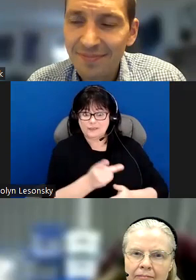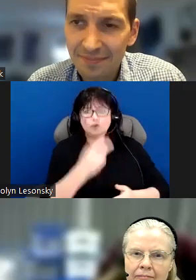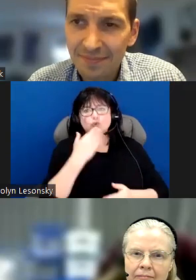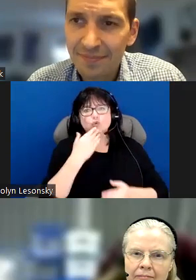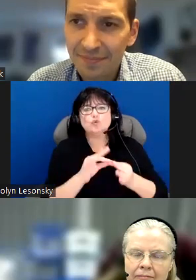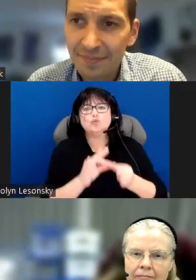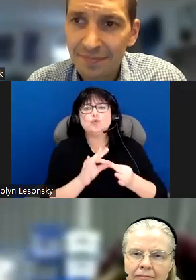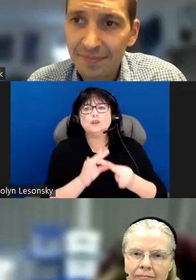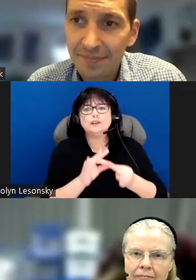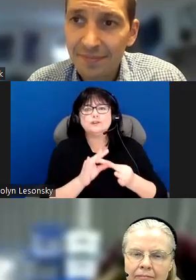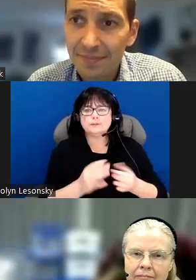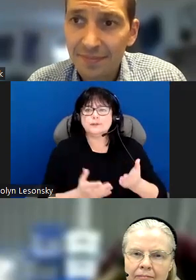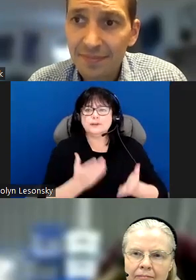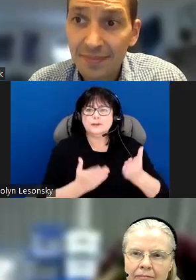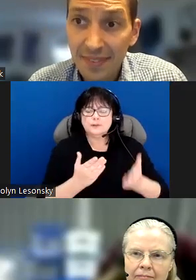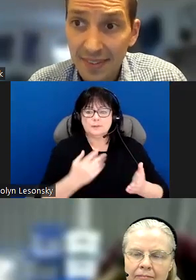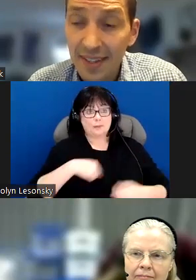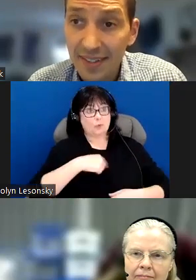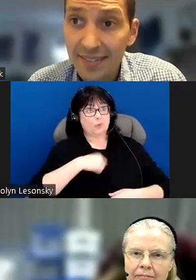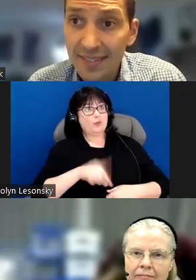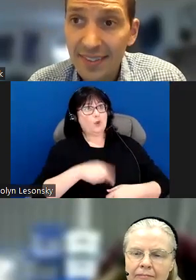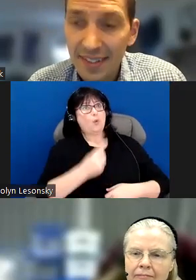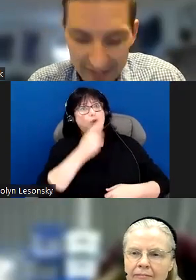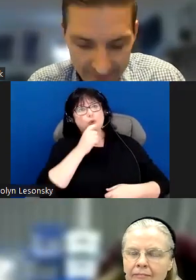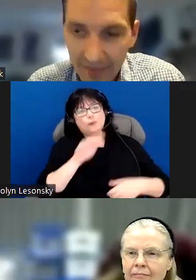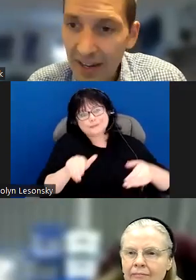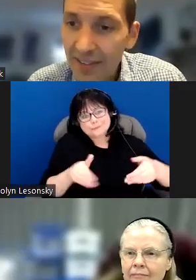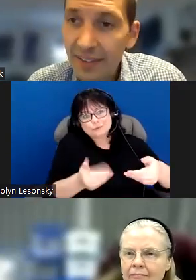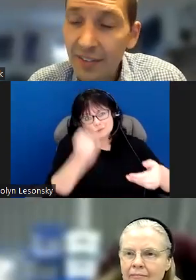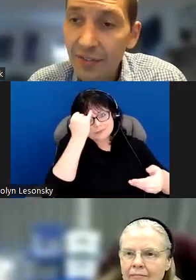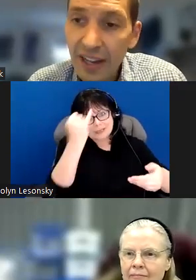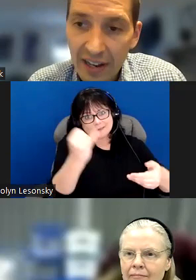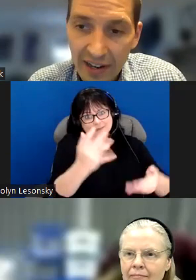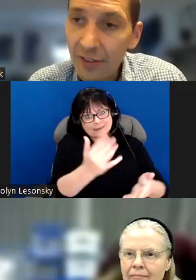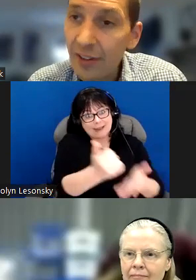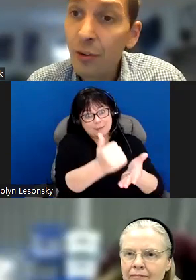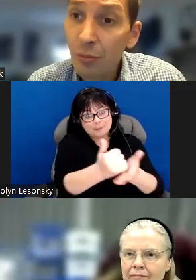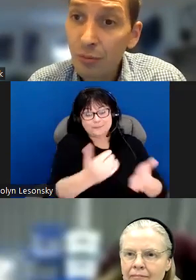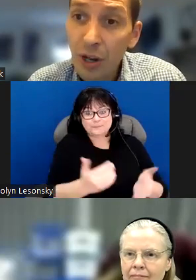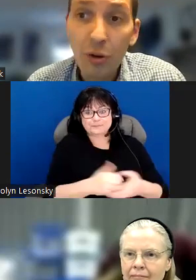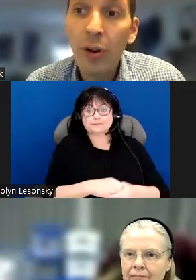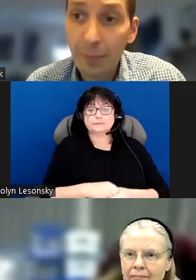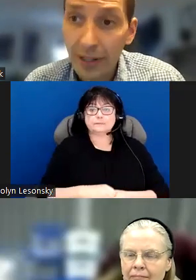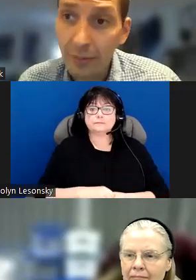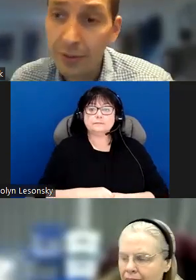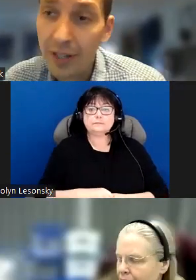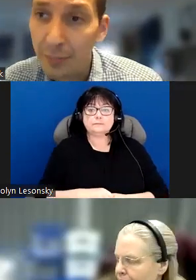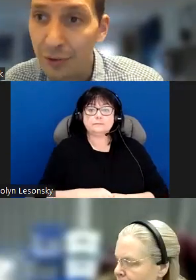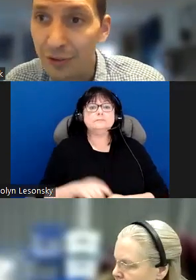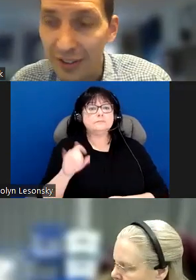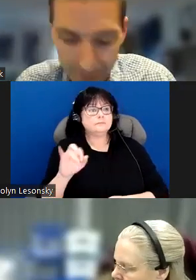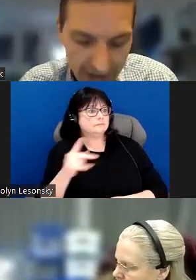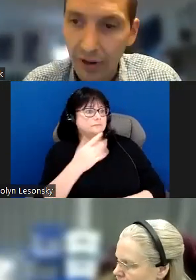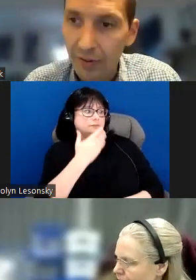We might be the only ones that could introduce that to them. So I think that's fantastic. And Heather, that's incredibly helpful.